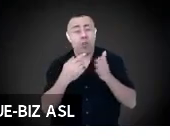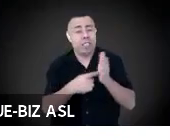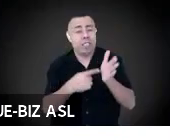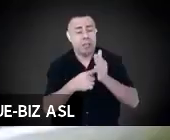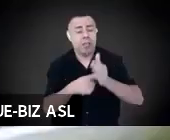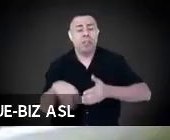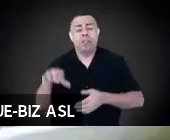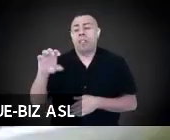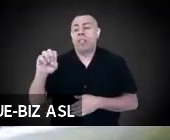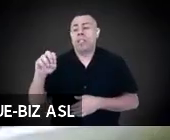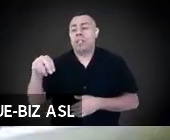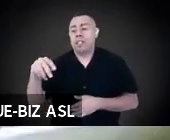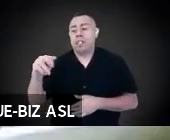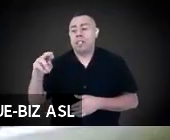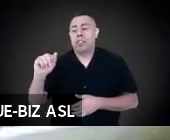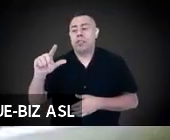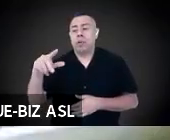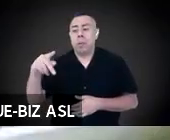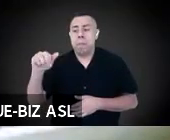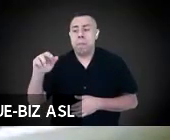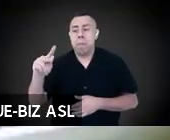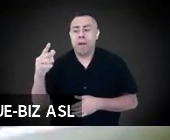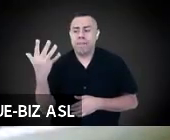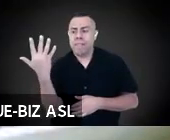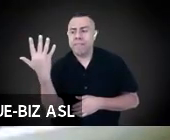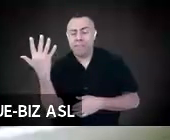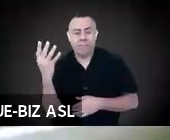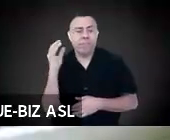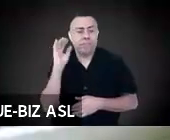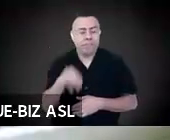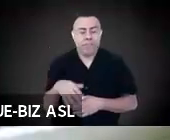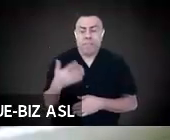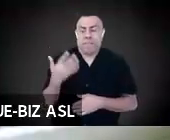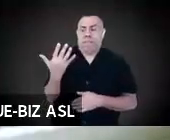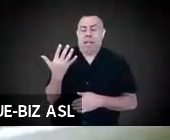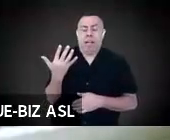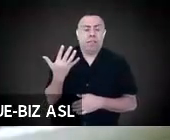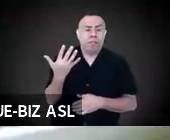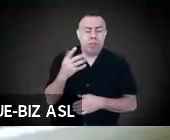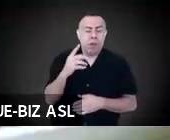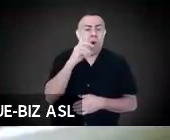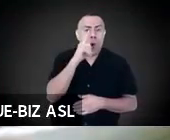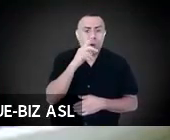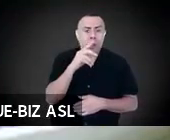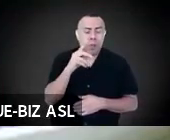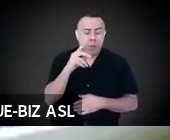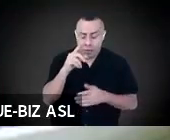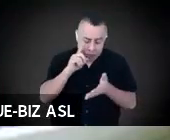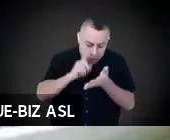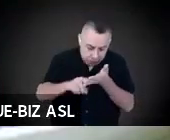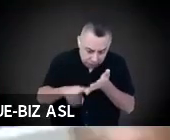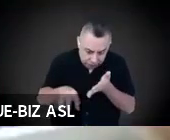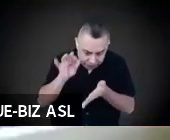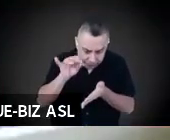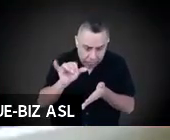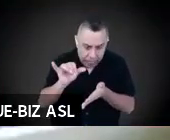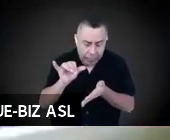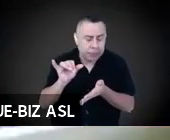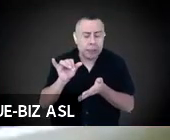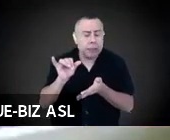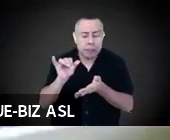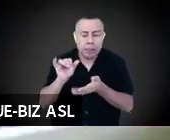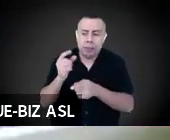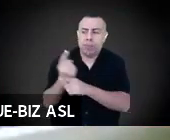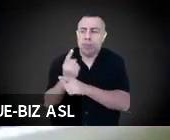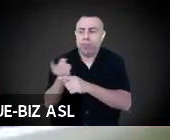Is one of the prime examples of making these huge leaps just to